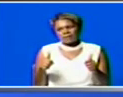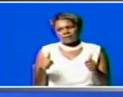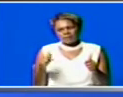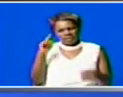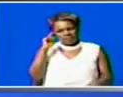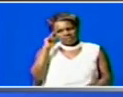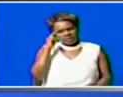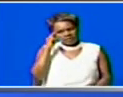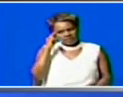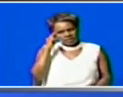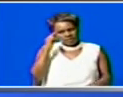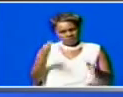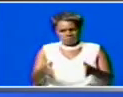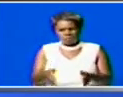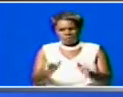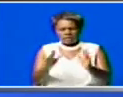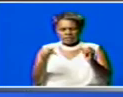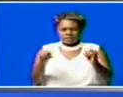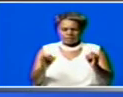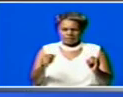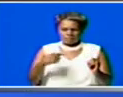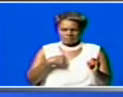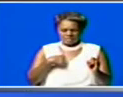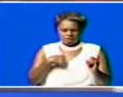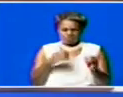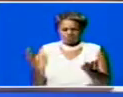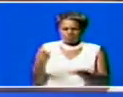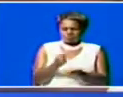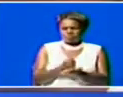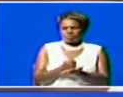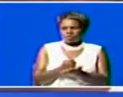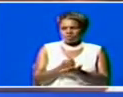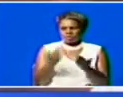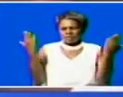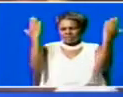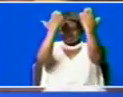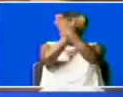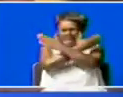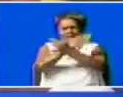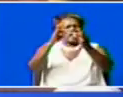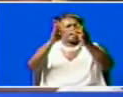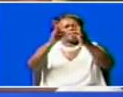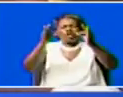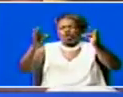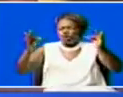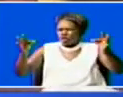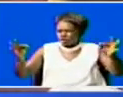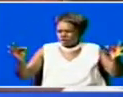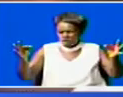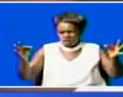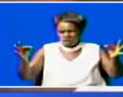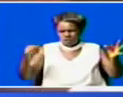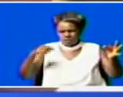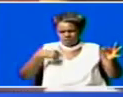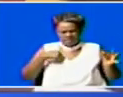I think it was a way of me trying to adjust. The night was so long, I must say. The night in a segregation room was so long, and I